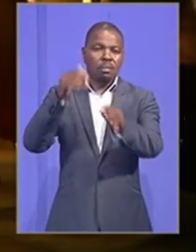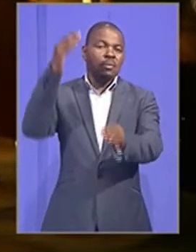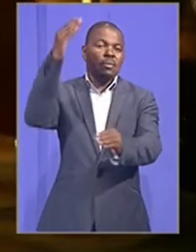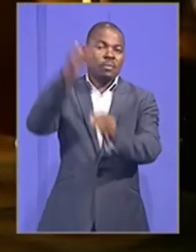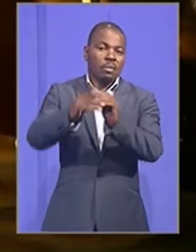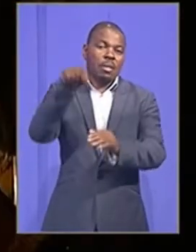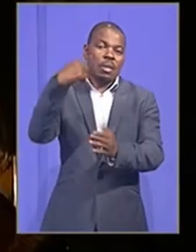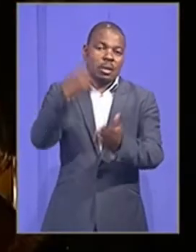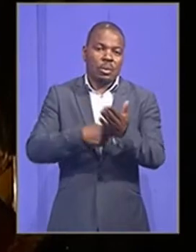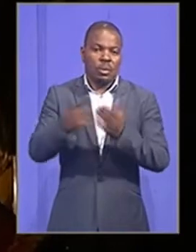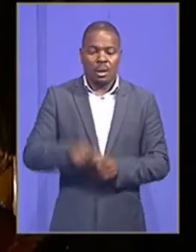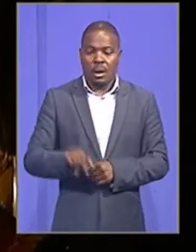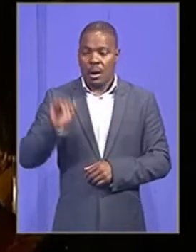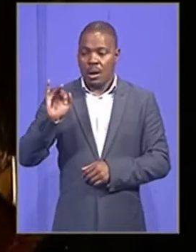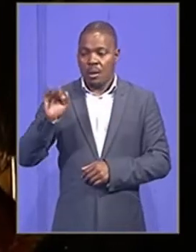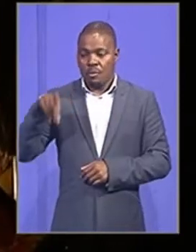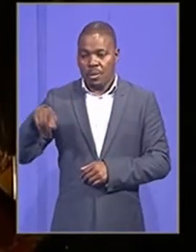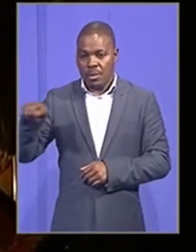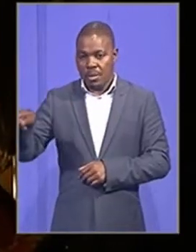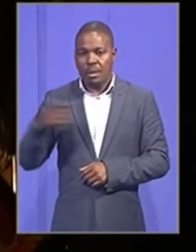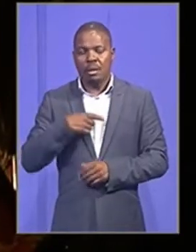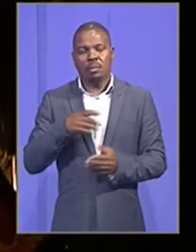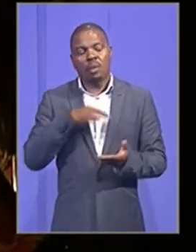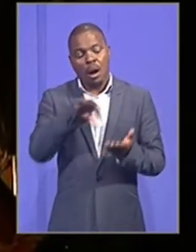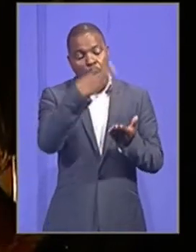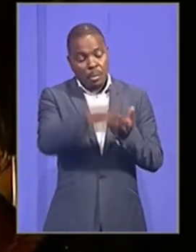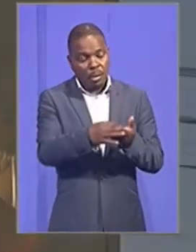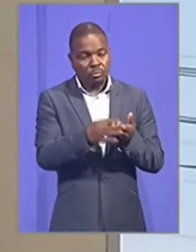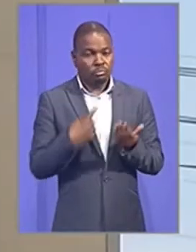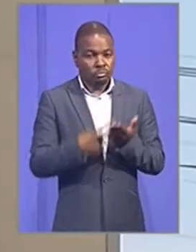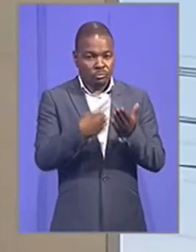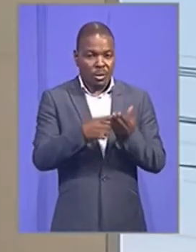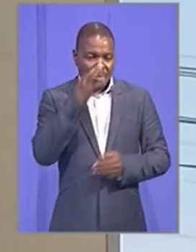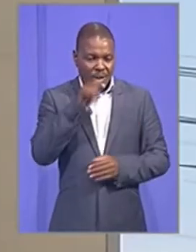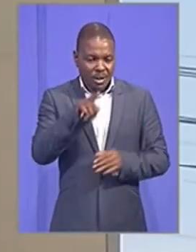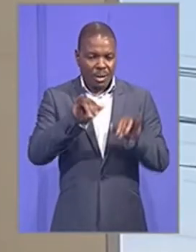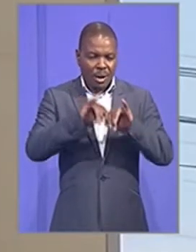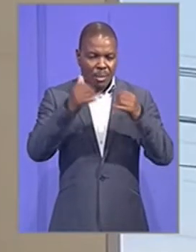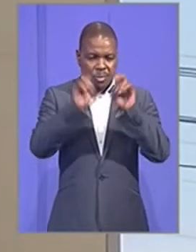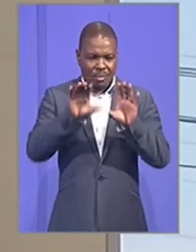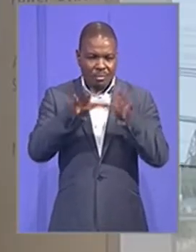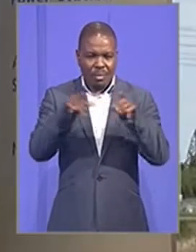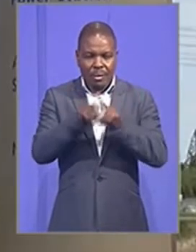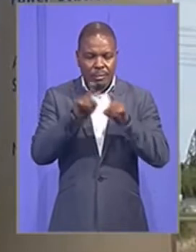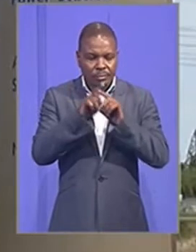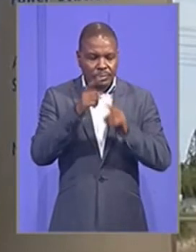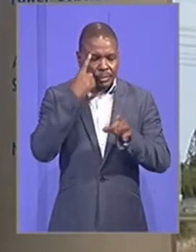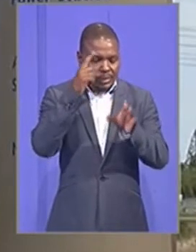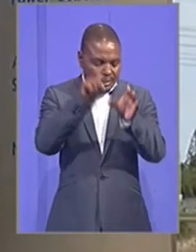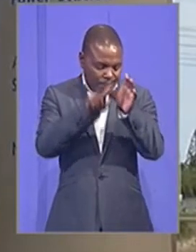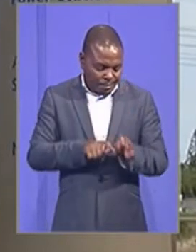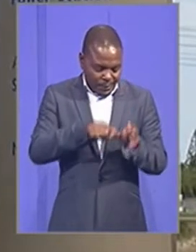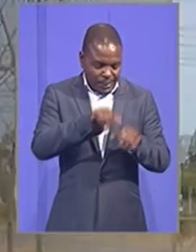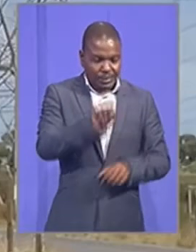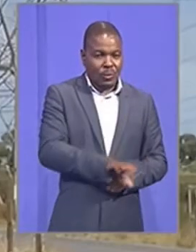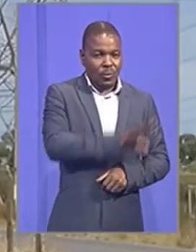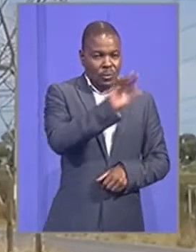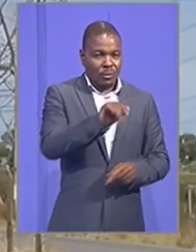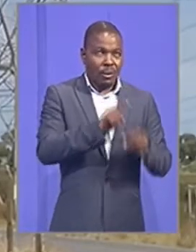tlang. IFP e etleditseng dingangisano ya re setlamo seno sa motlakase se fetogile matlhabisa ditlhong a bosetšhaba le